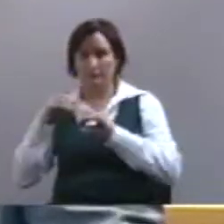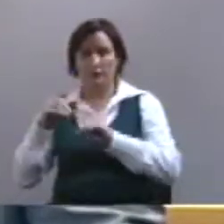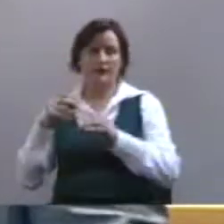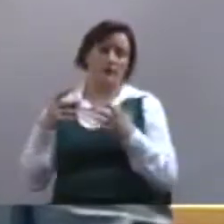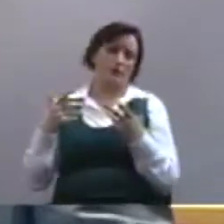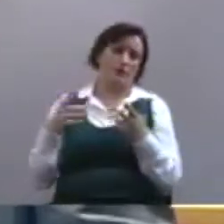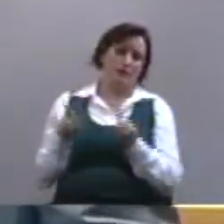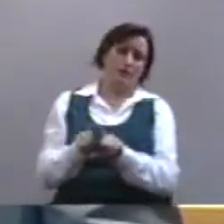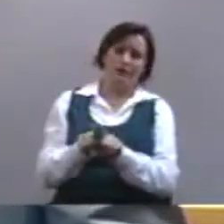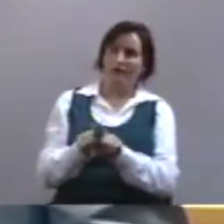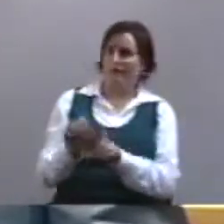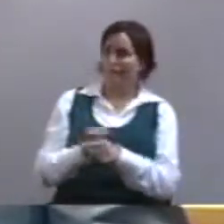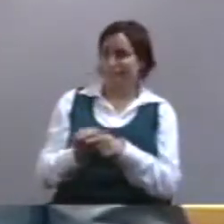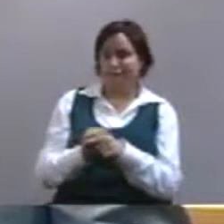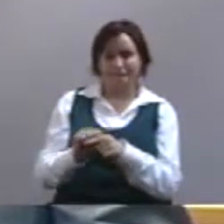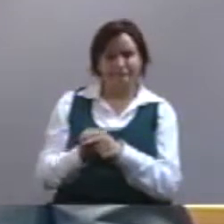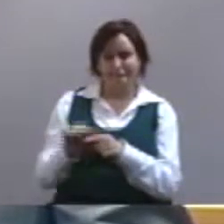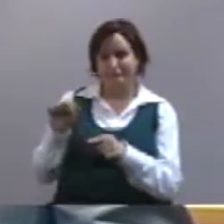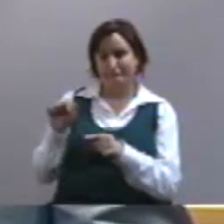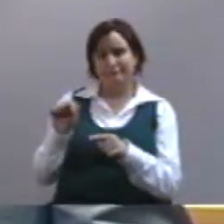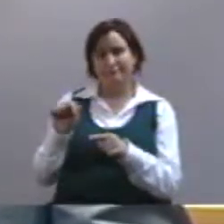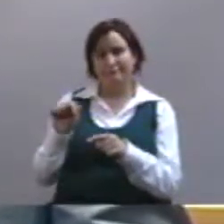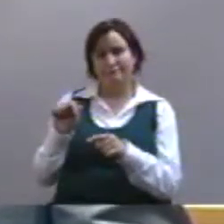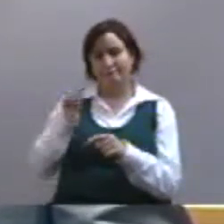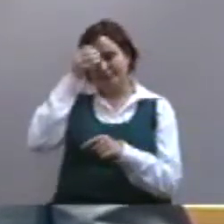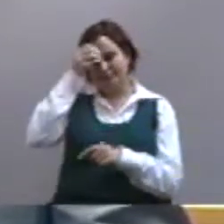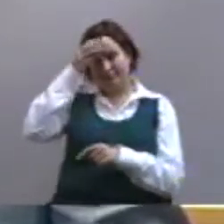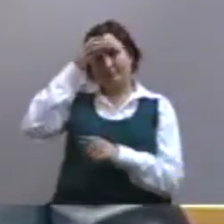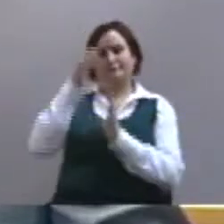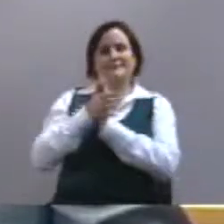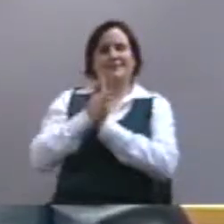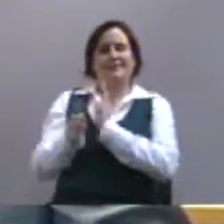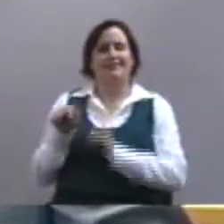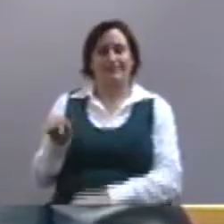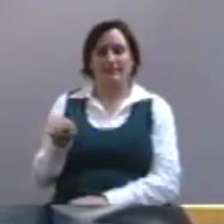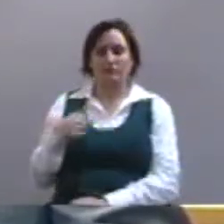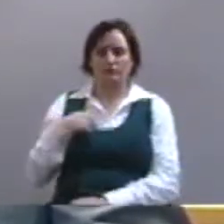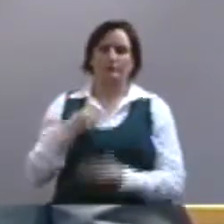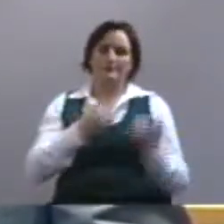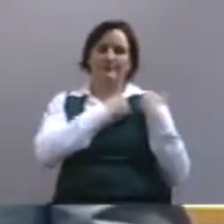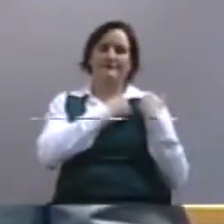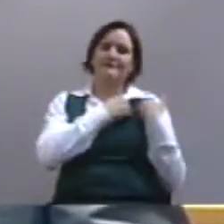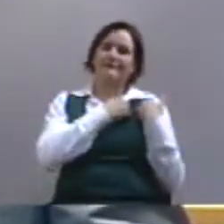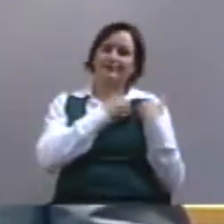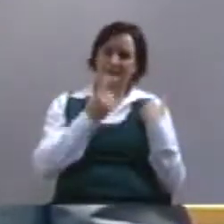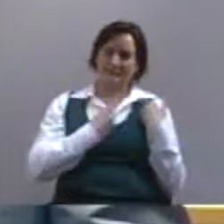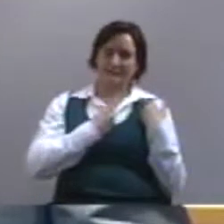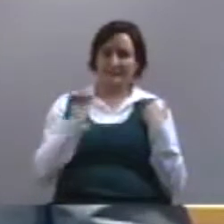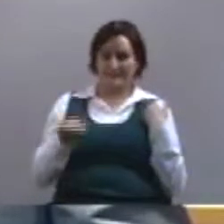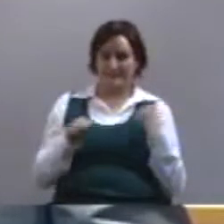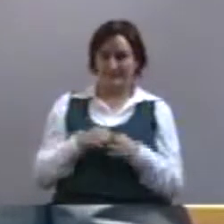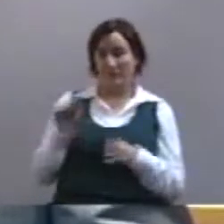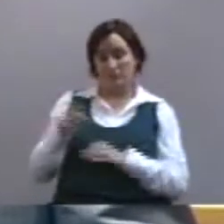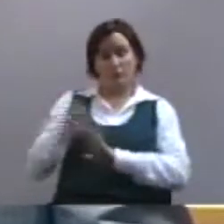training that contributes to the skills of police officers to ensure their own safety. The project is also